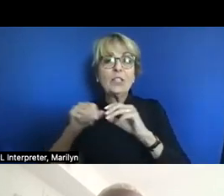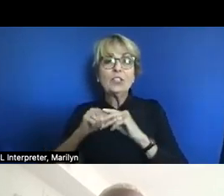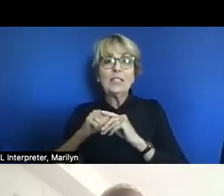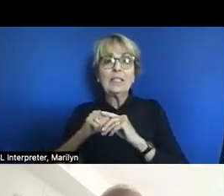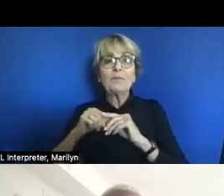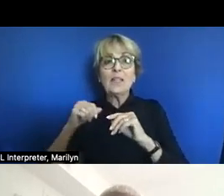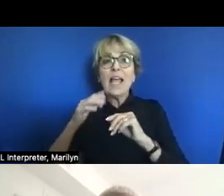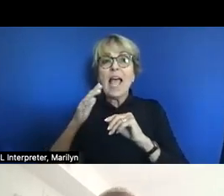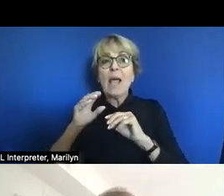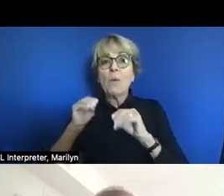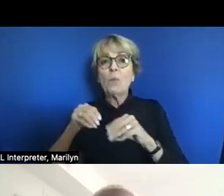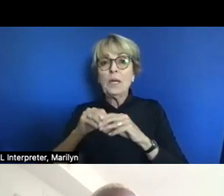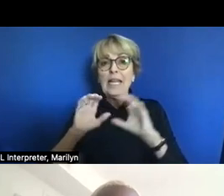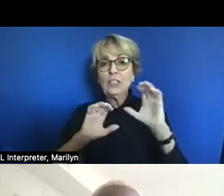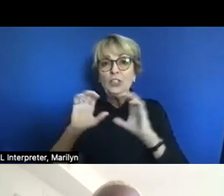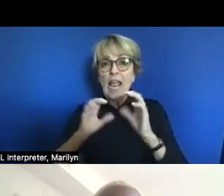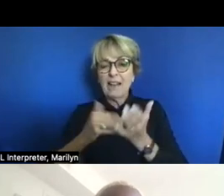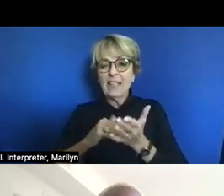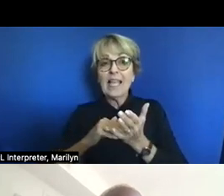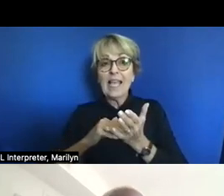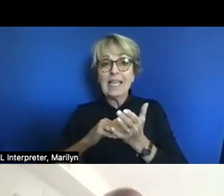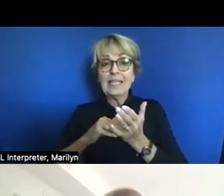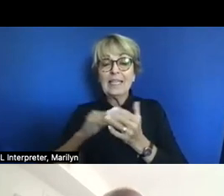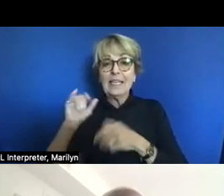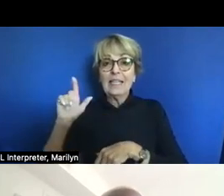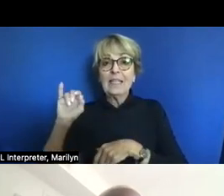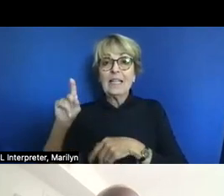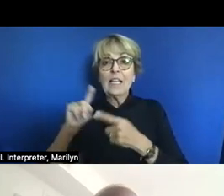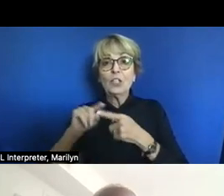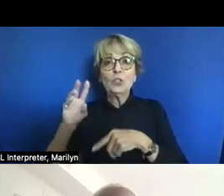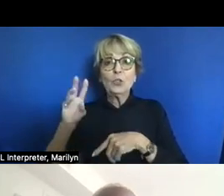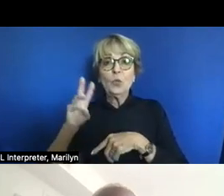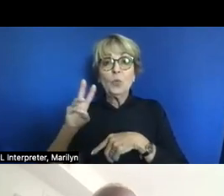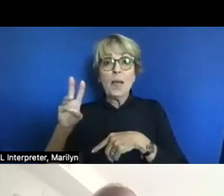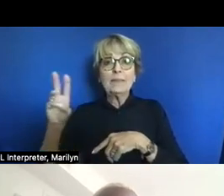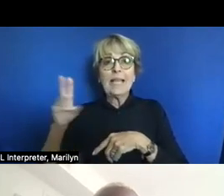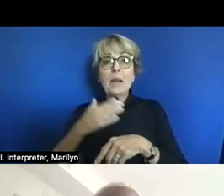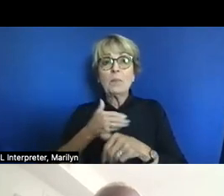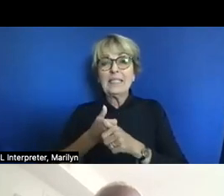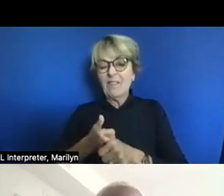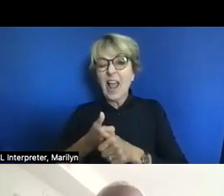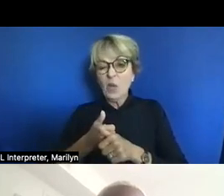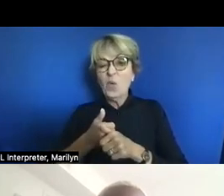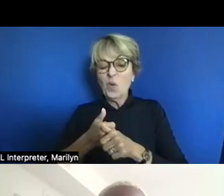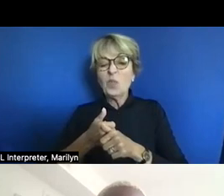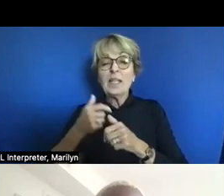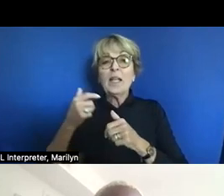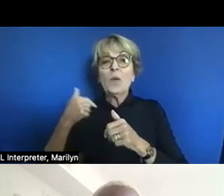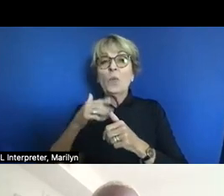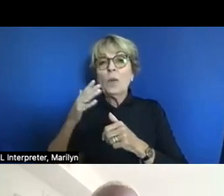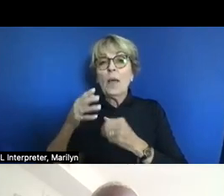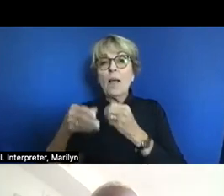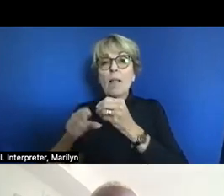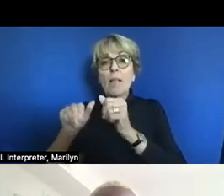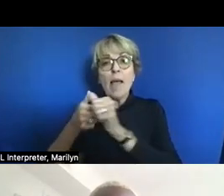will put in the chat once more the link to our website. Please follow along. We'll be updating the website as we